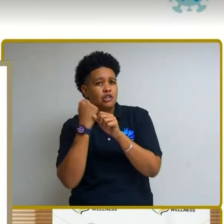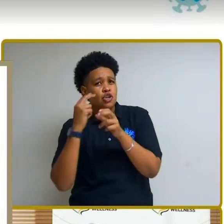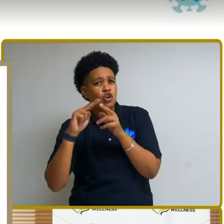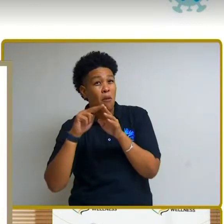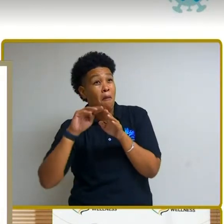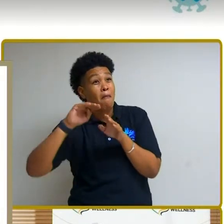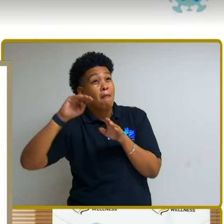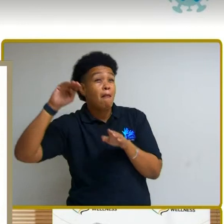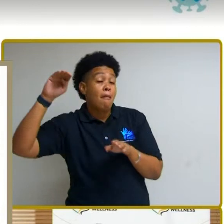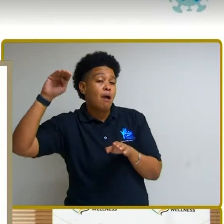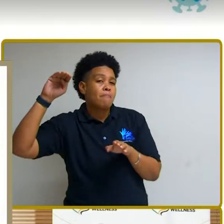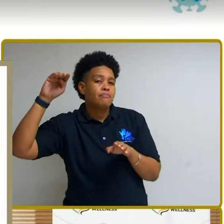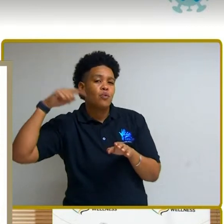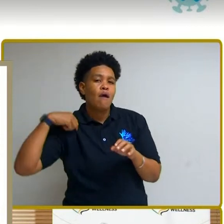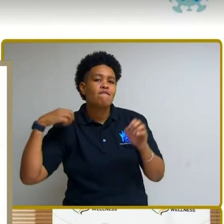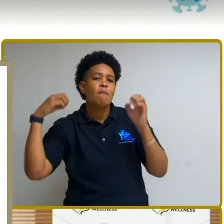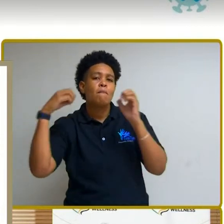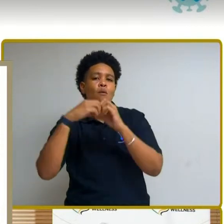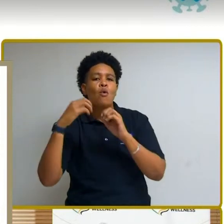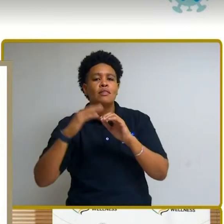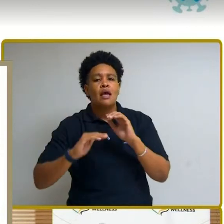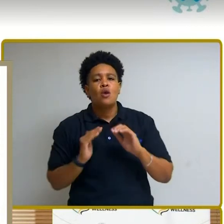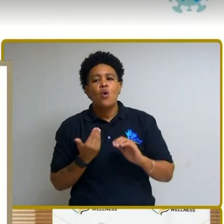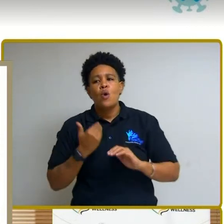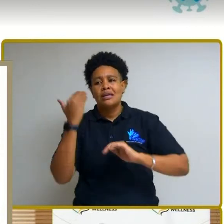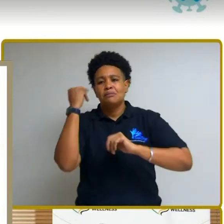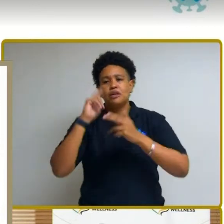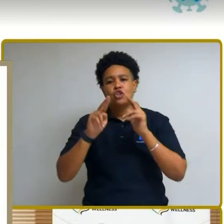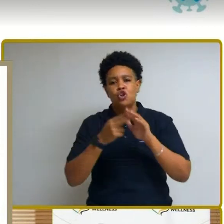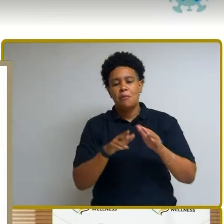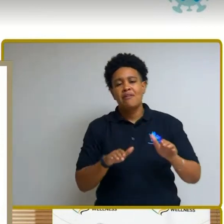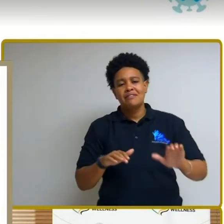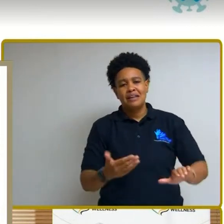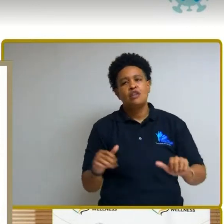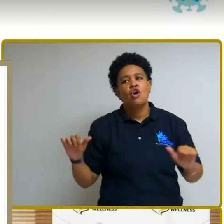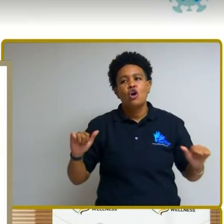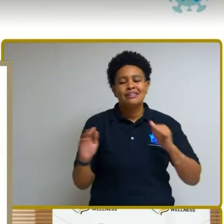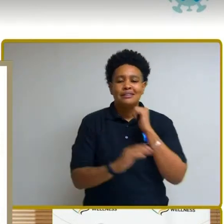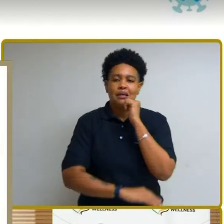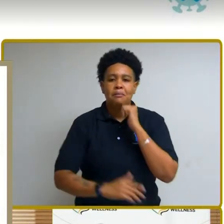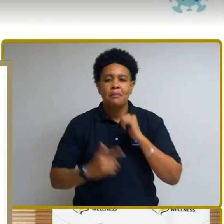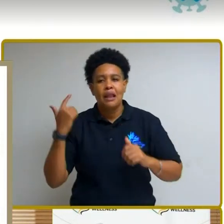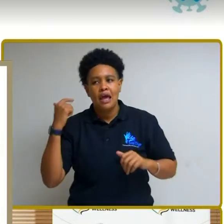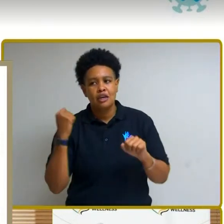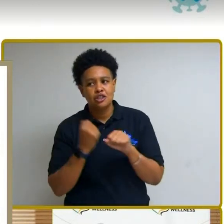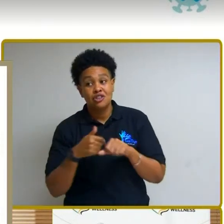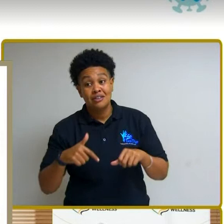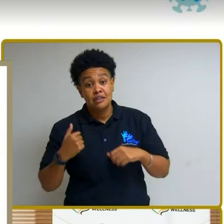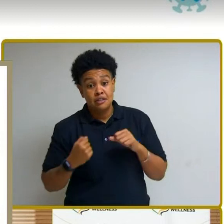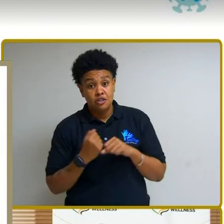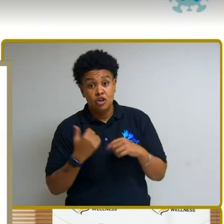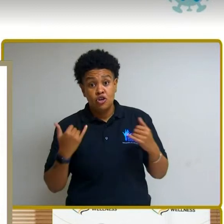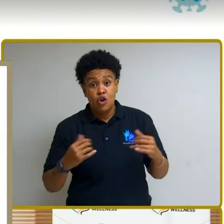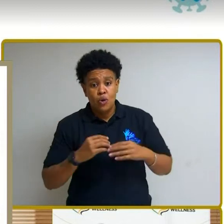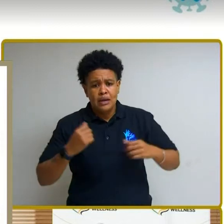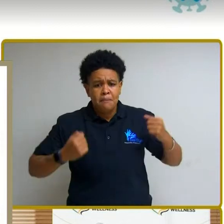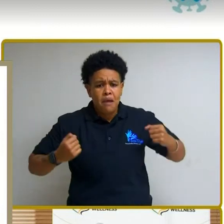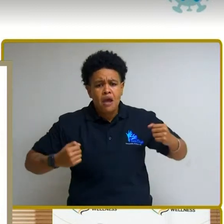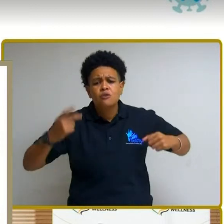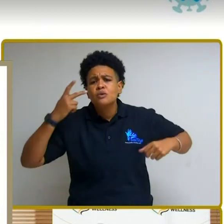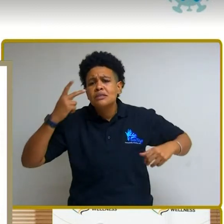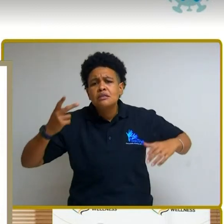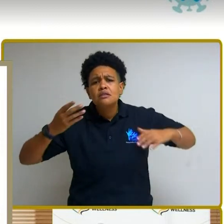we would have had more than our expected number of deaths. So for this year, now that in March we are seeing